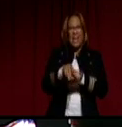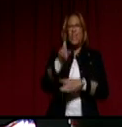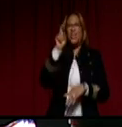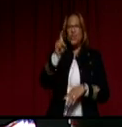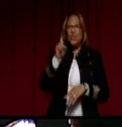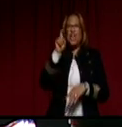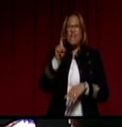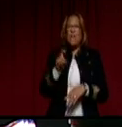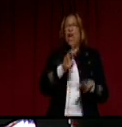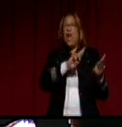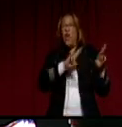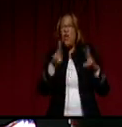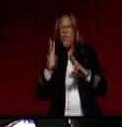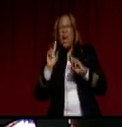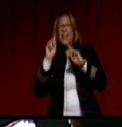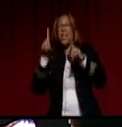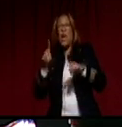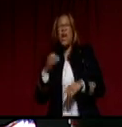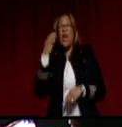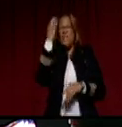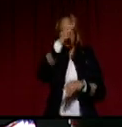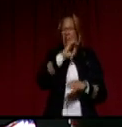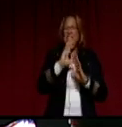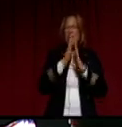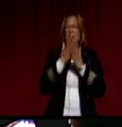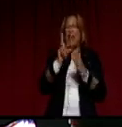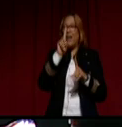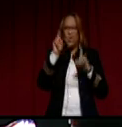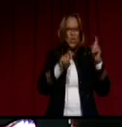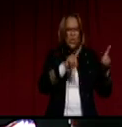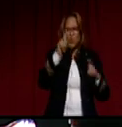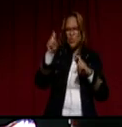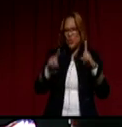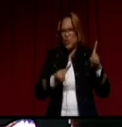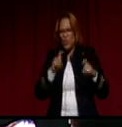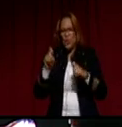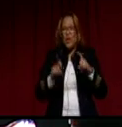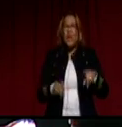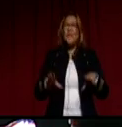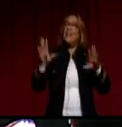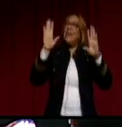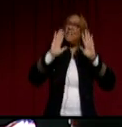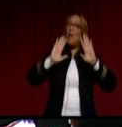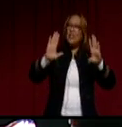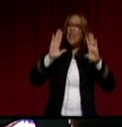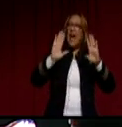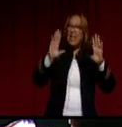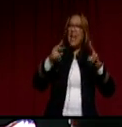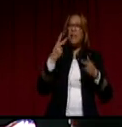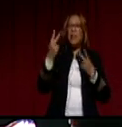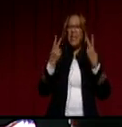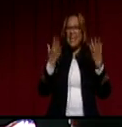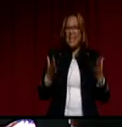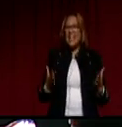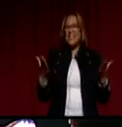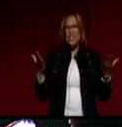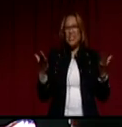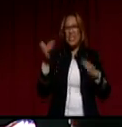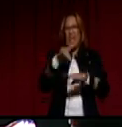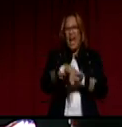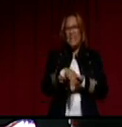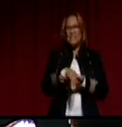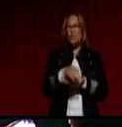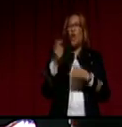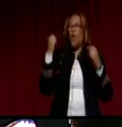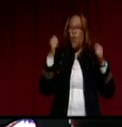to Facebook and to ask some questions, because we have some dynamic guests with us tonight. Let me try to